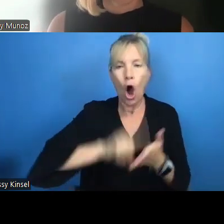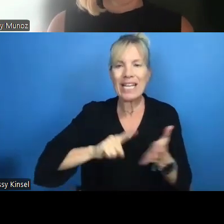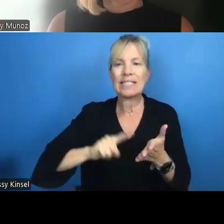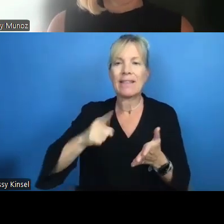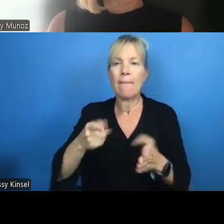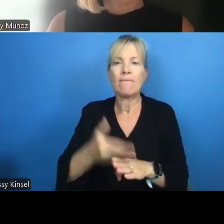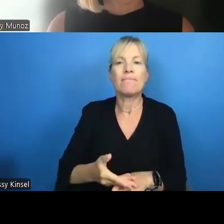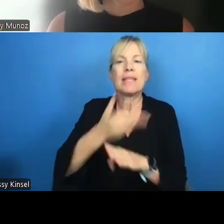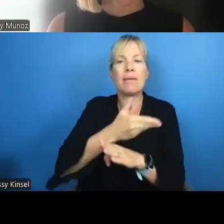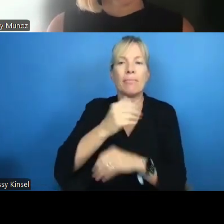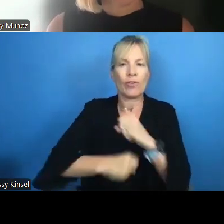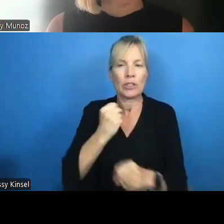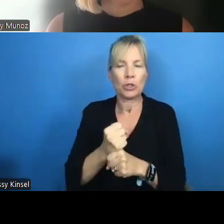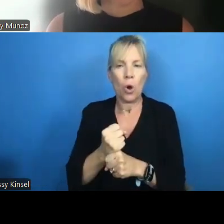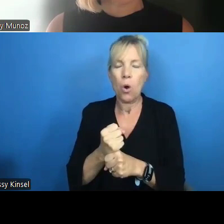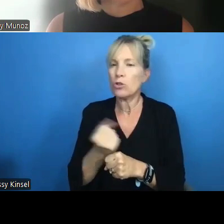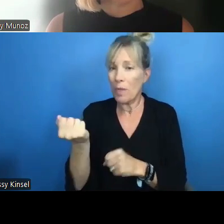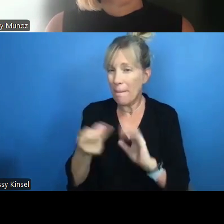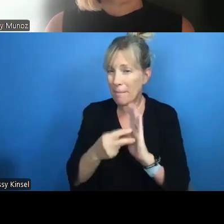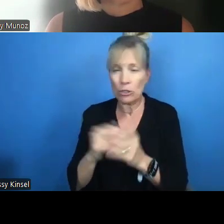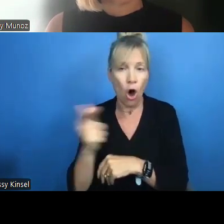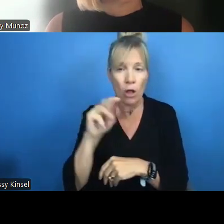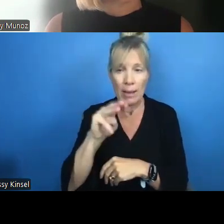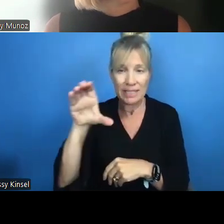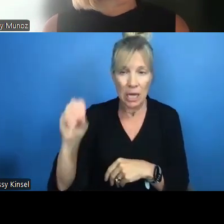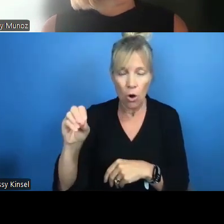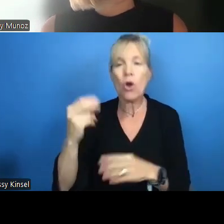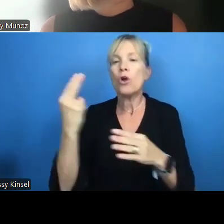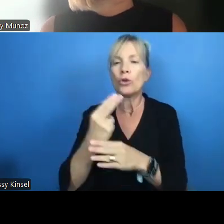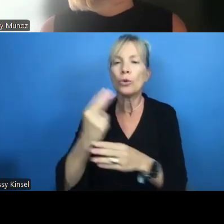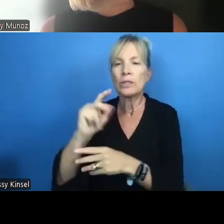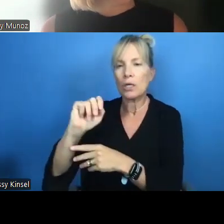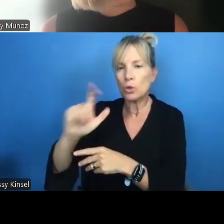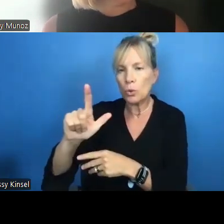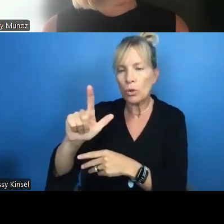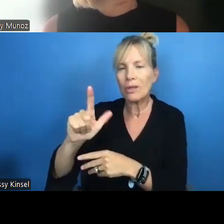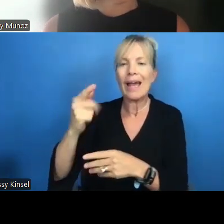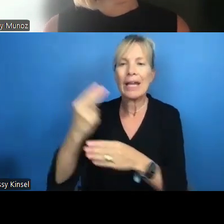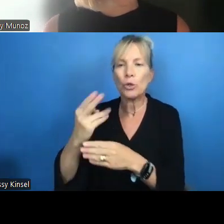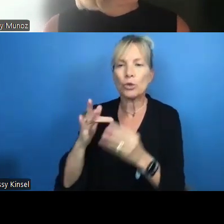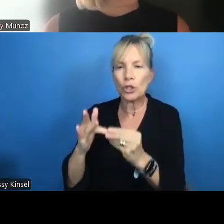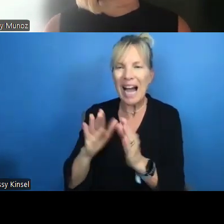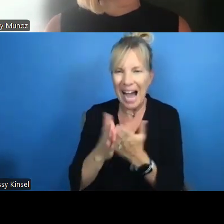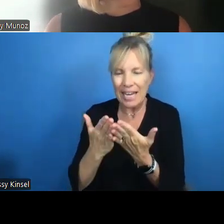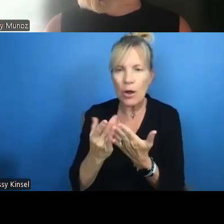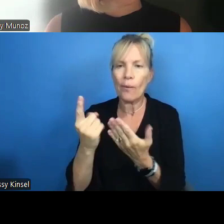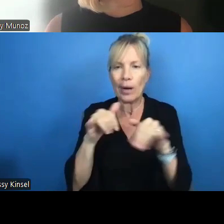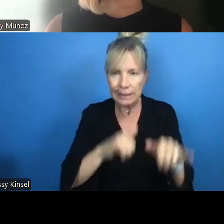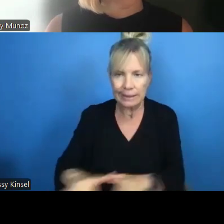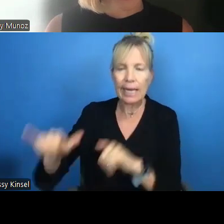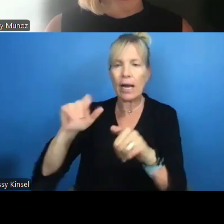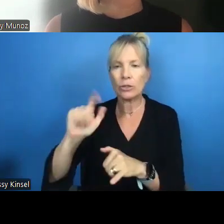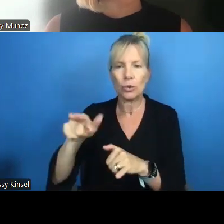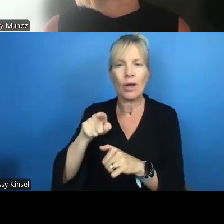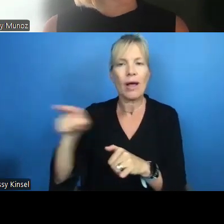year. So all MCOs use a tool and user guide, one standardized tool that was